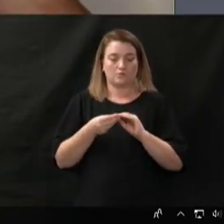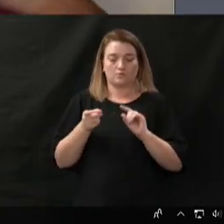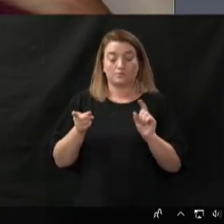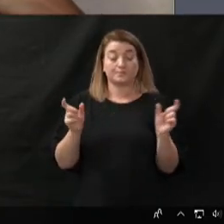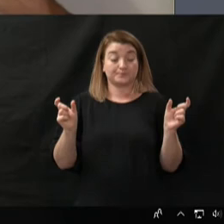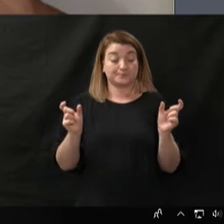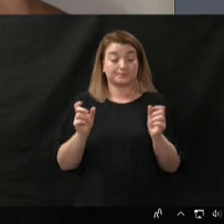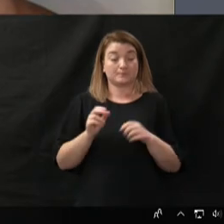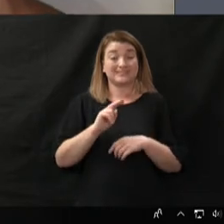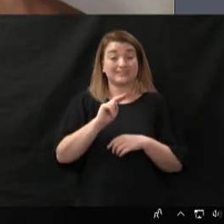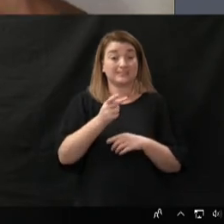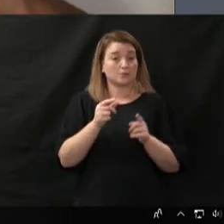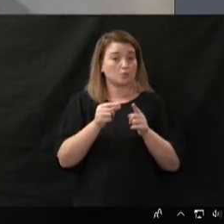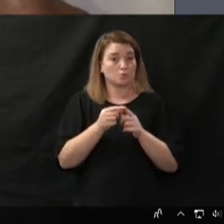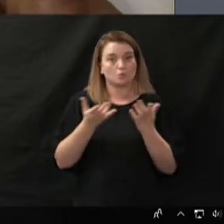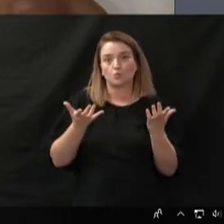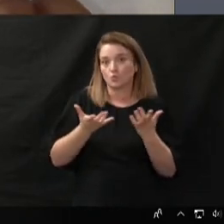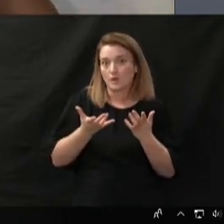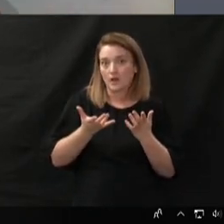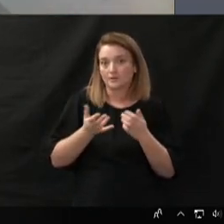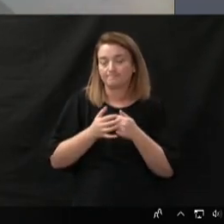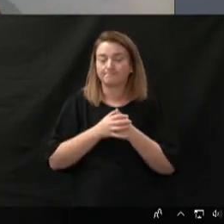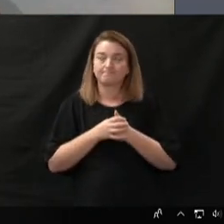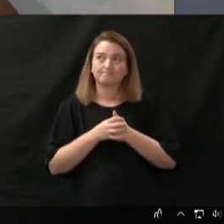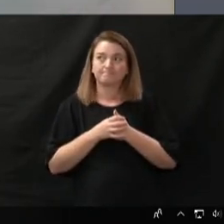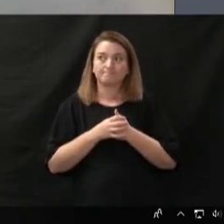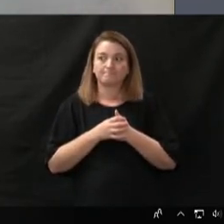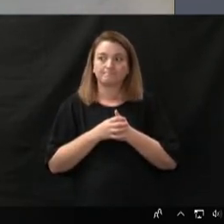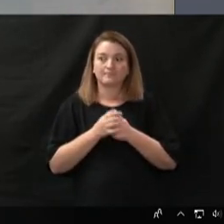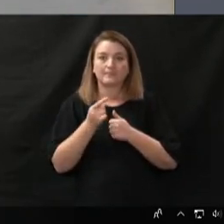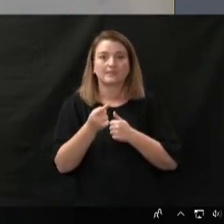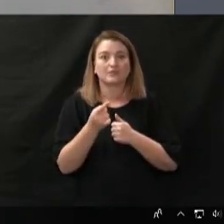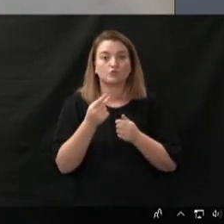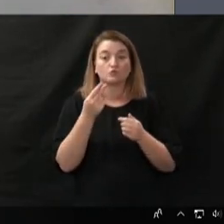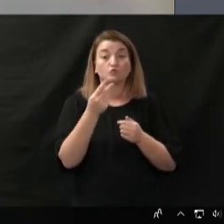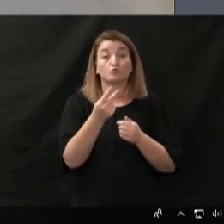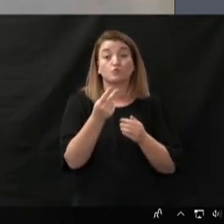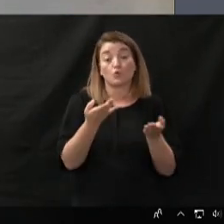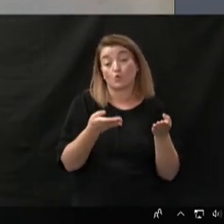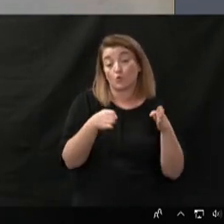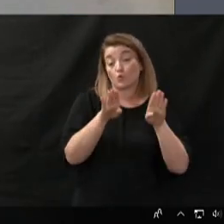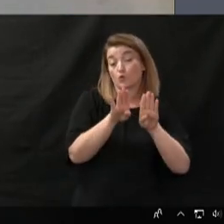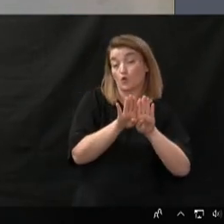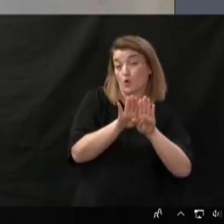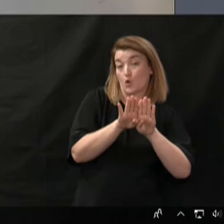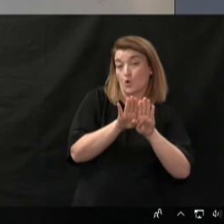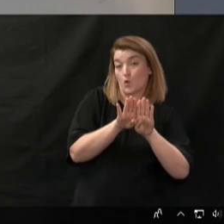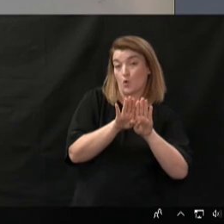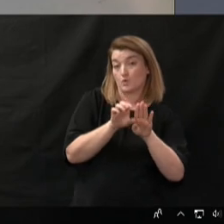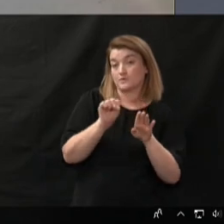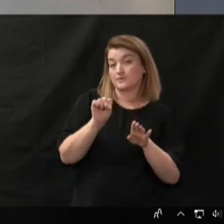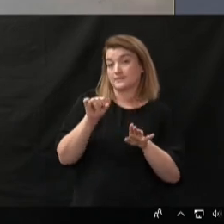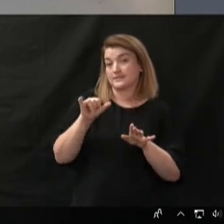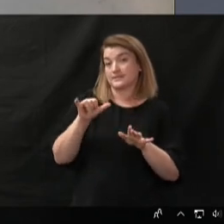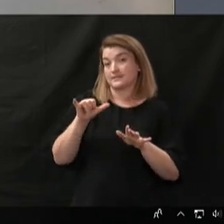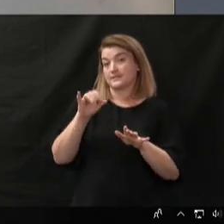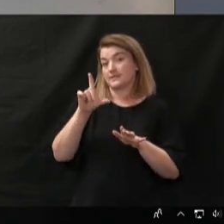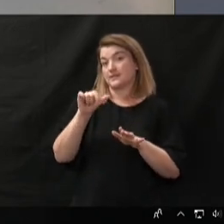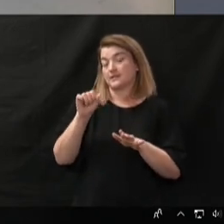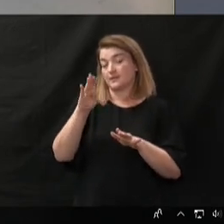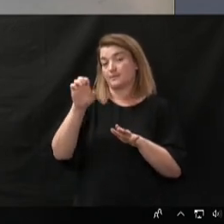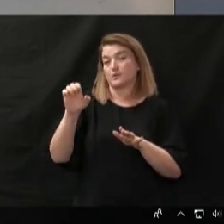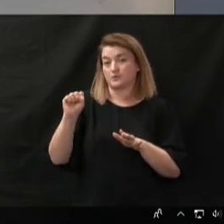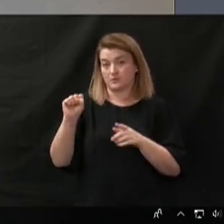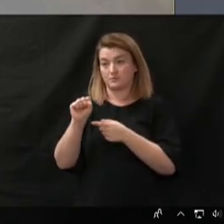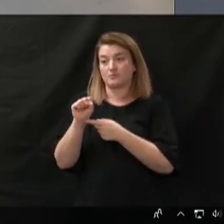another word that is going to be two closed syllables. It's nutmeg, and you might think they might not know the spice, but if you